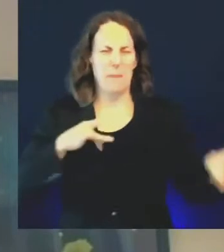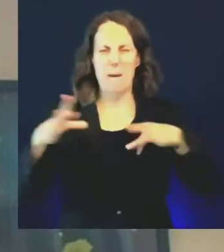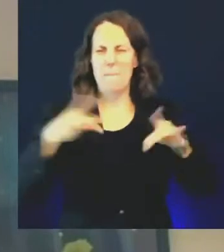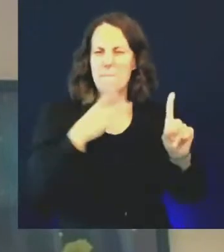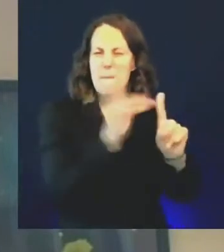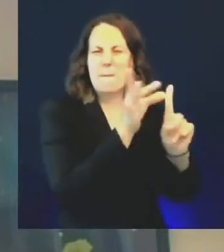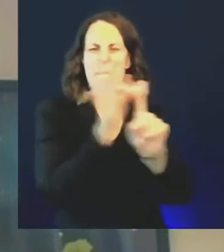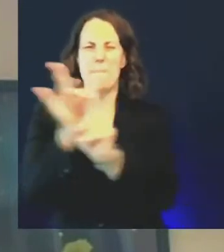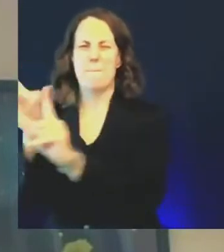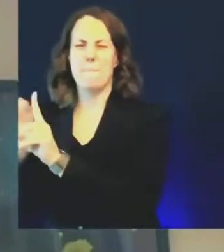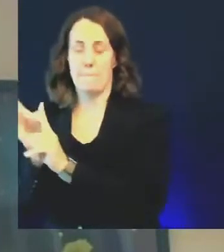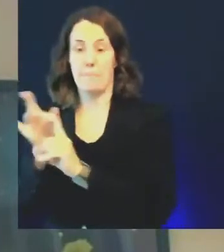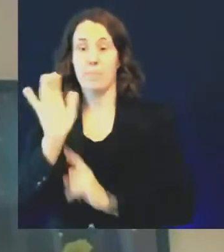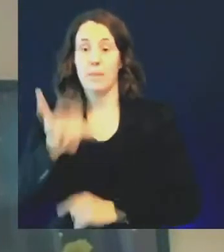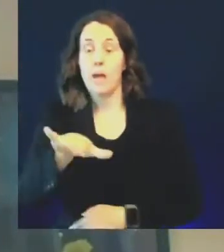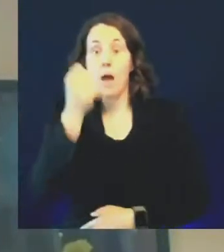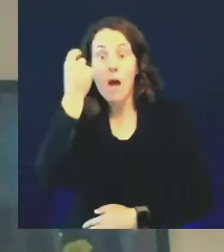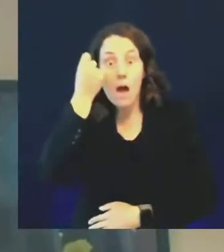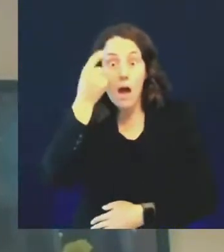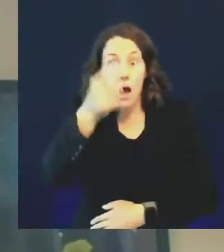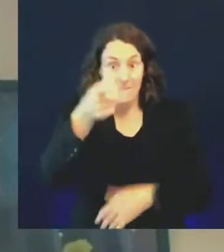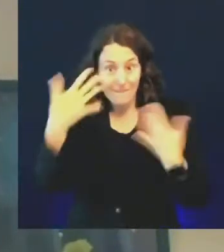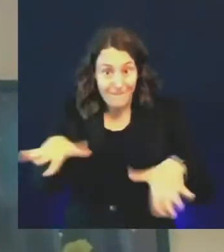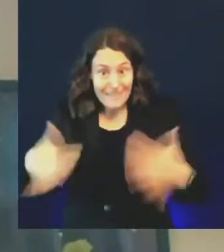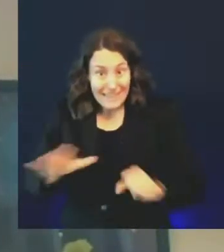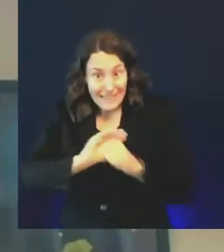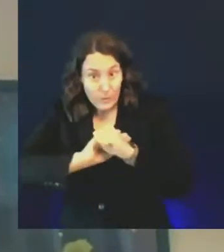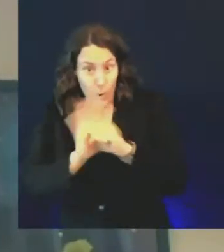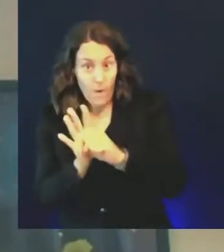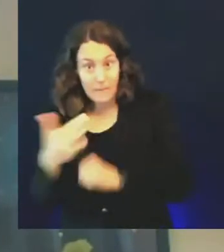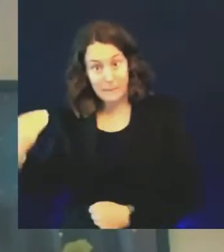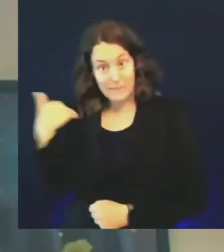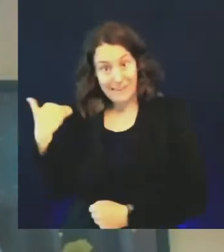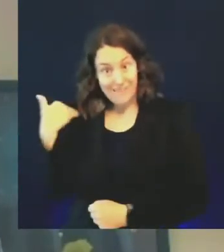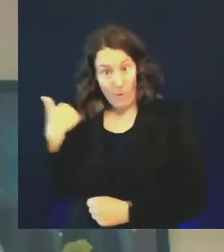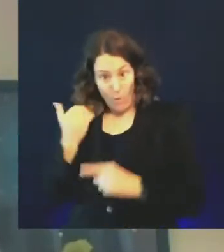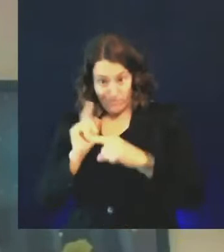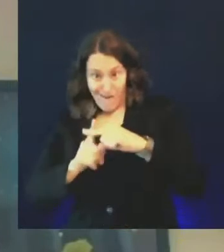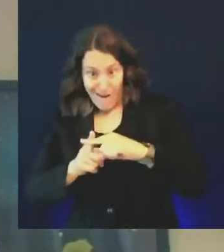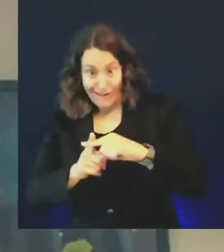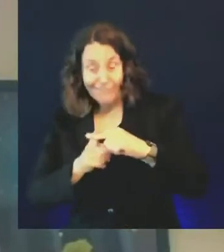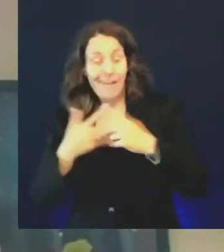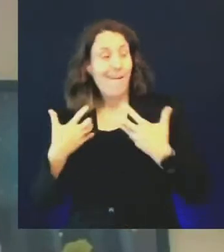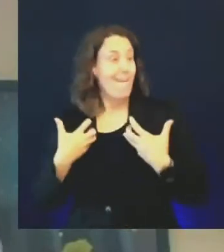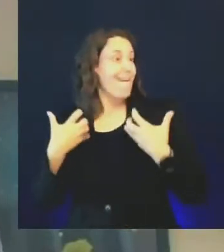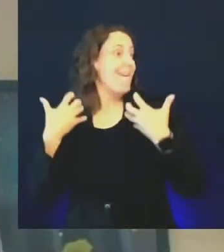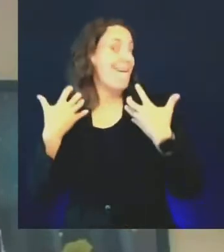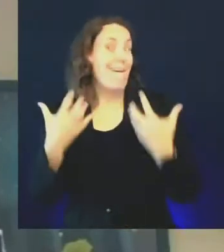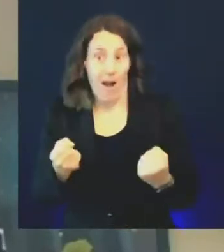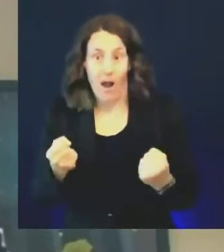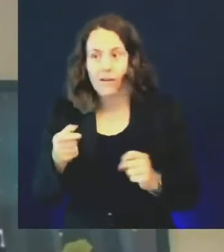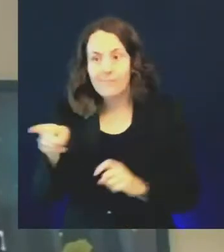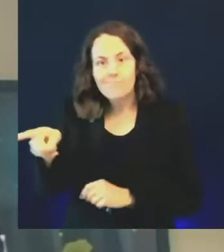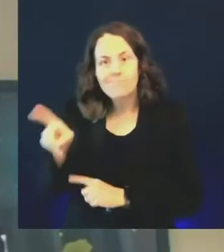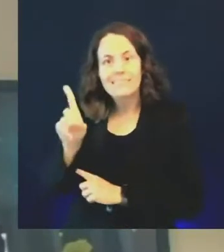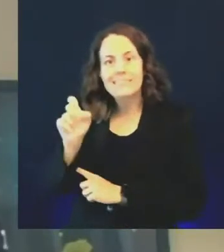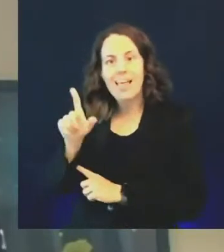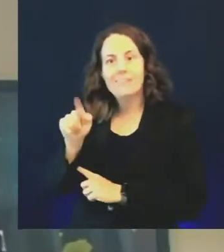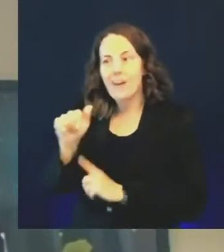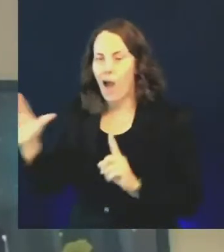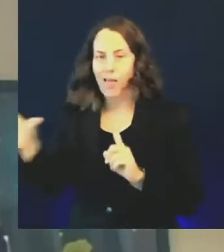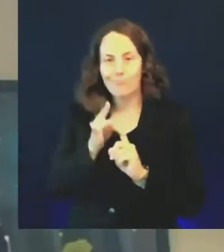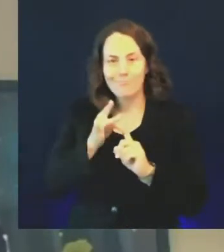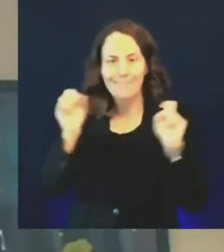COVID. All of this information reinforces the message we've been saying all along.